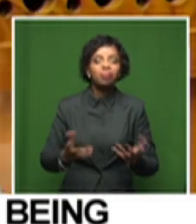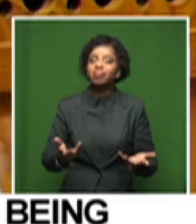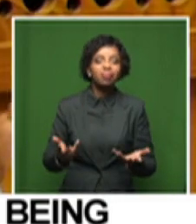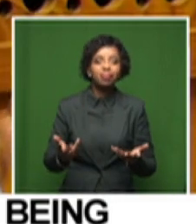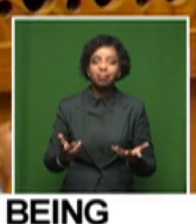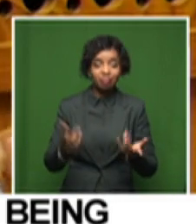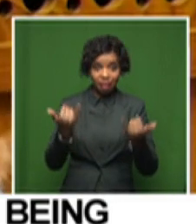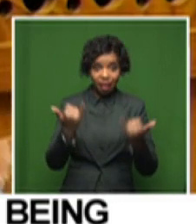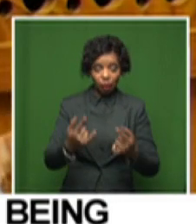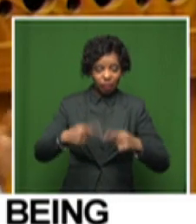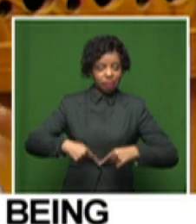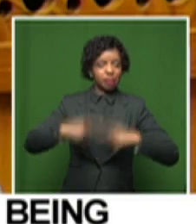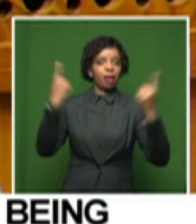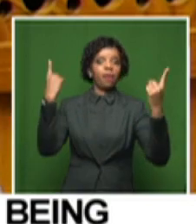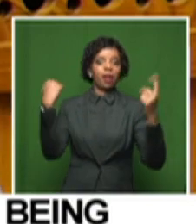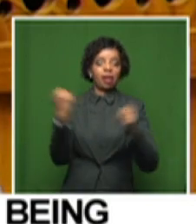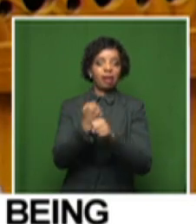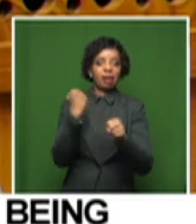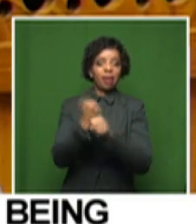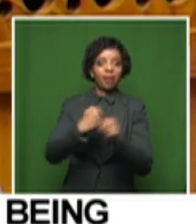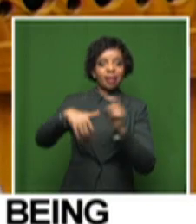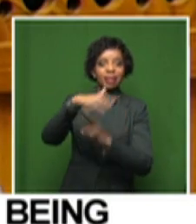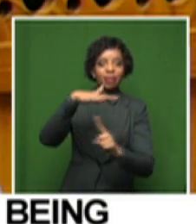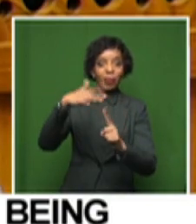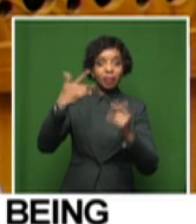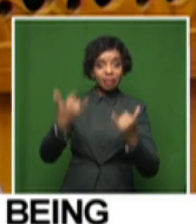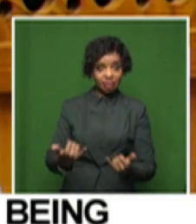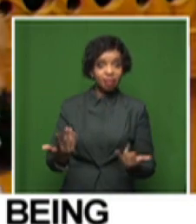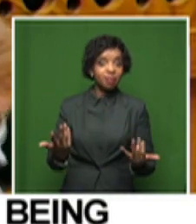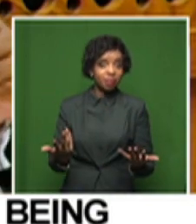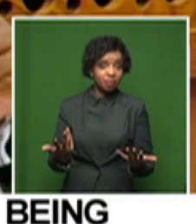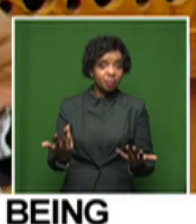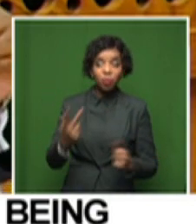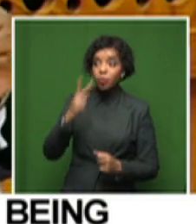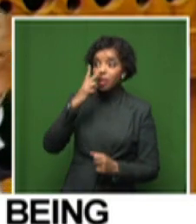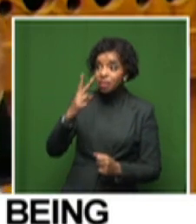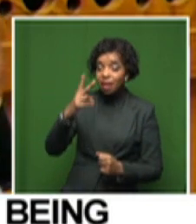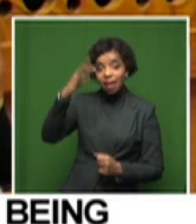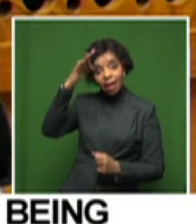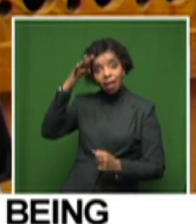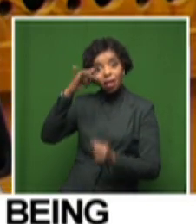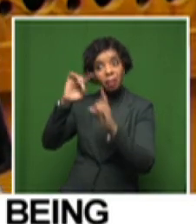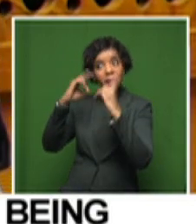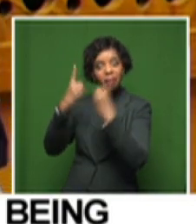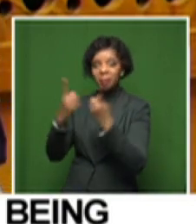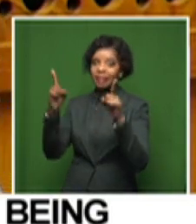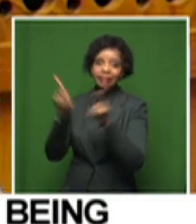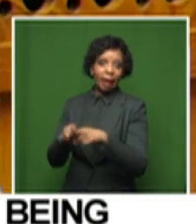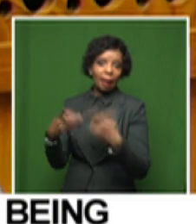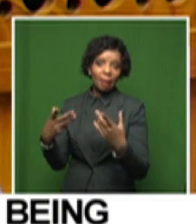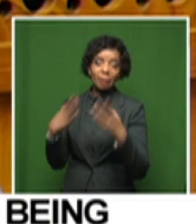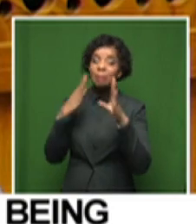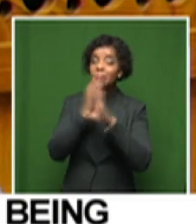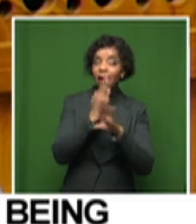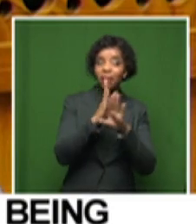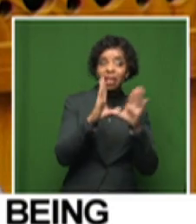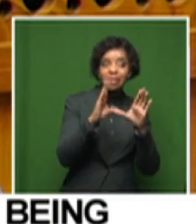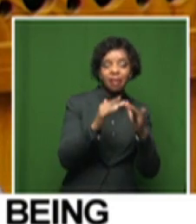working situation. We see it in government departments, in private sector,